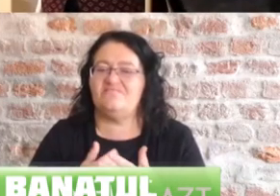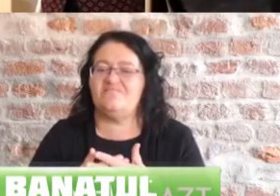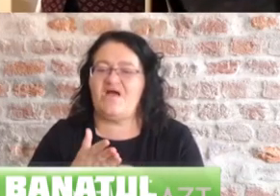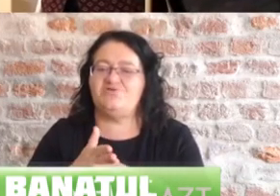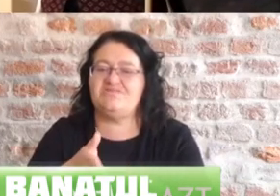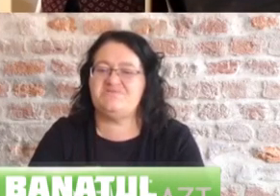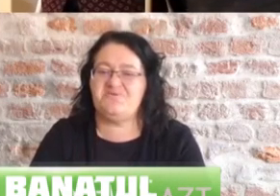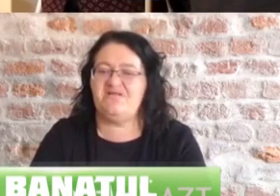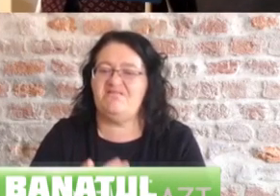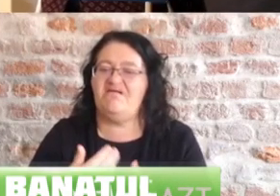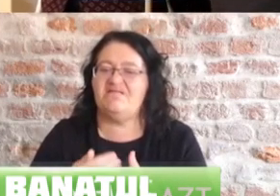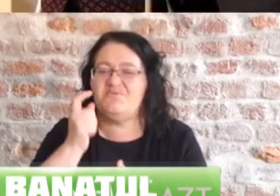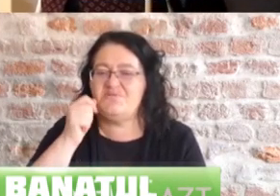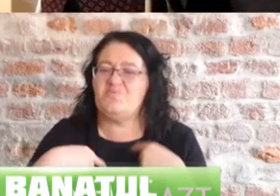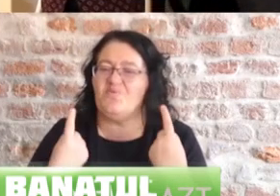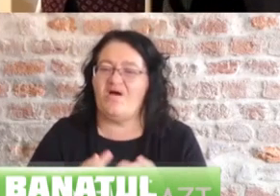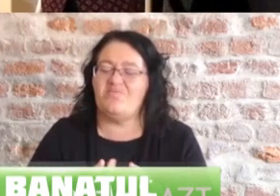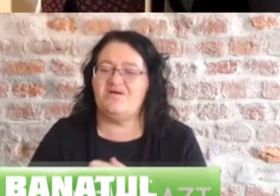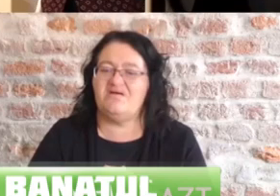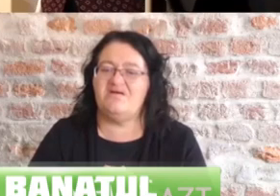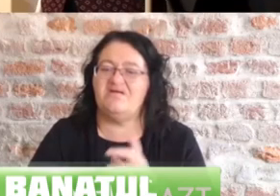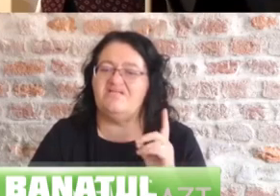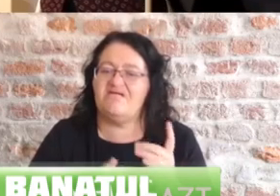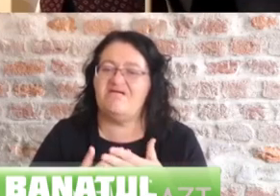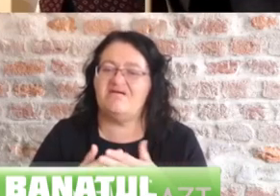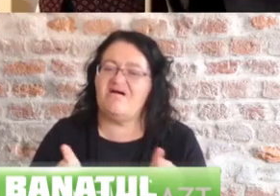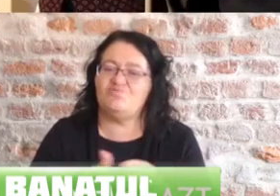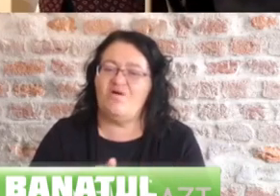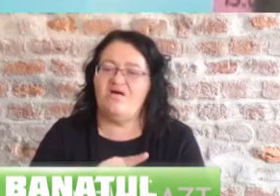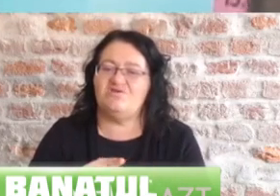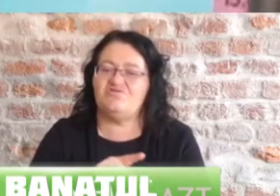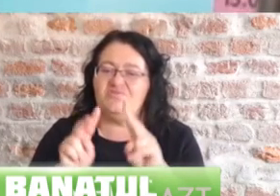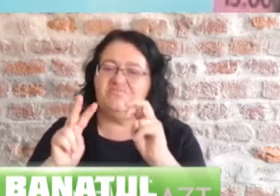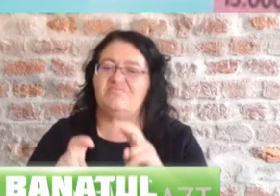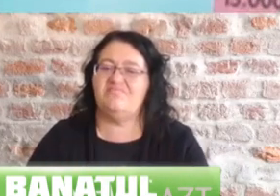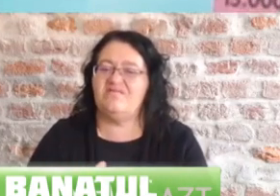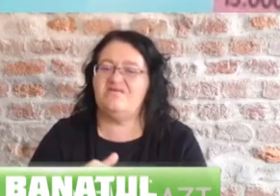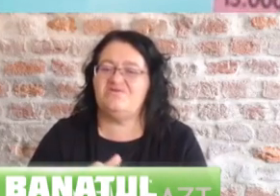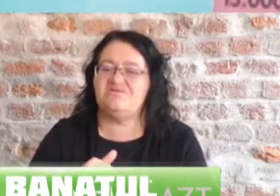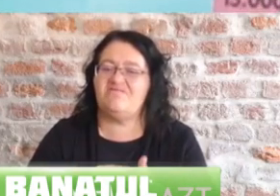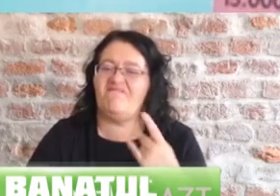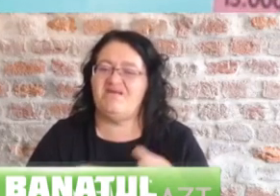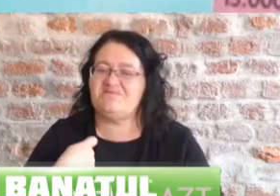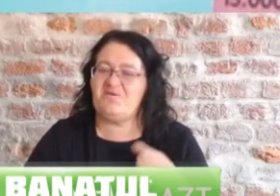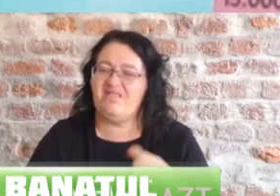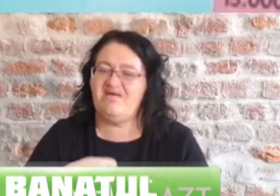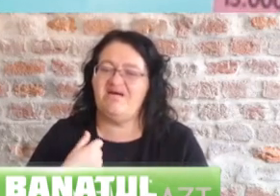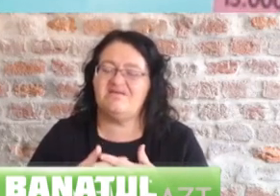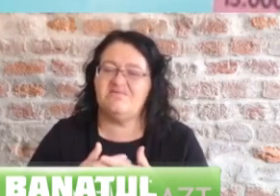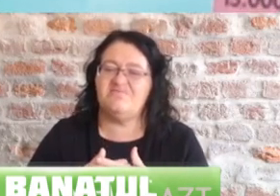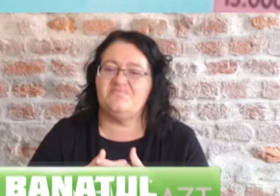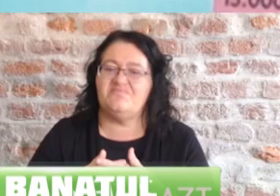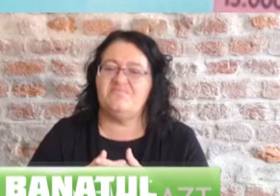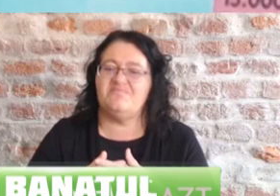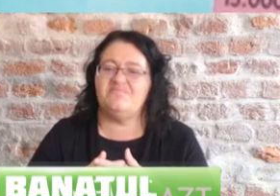accessibility, feasibility, but at the same time retain the necessary flexibility in the